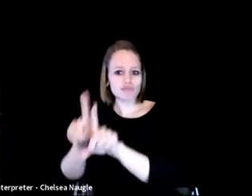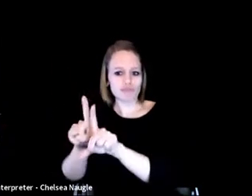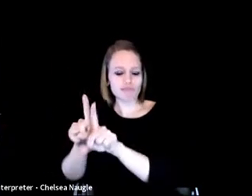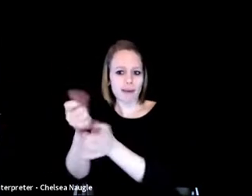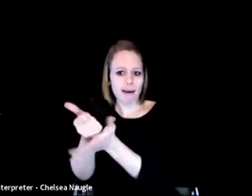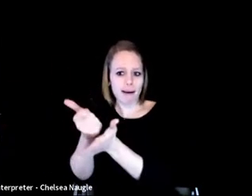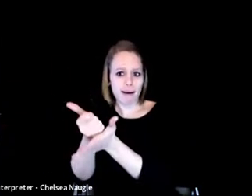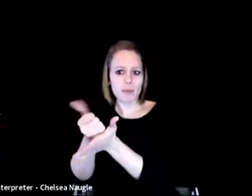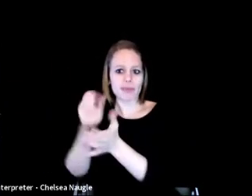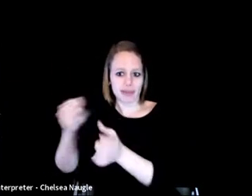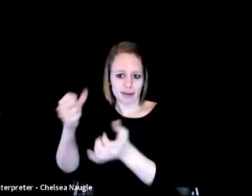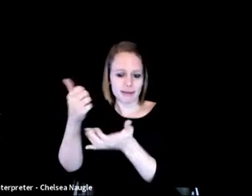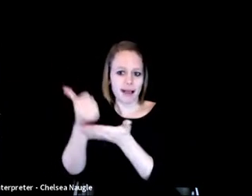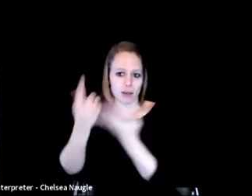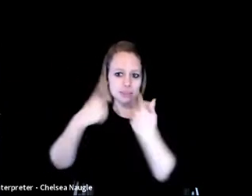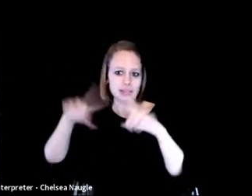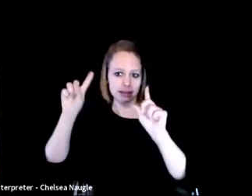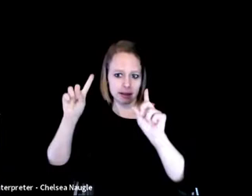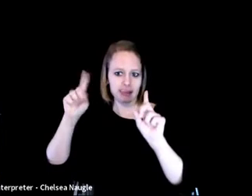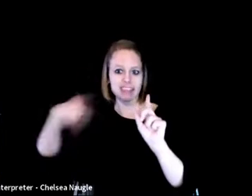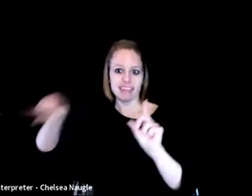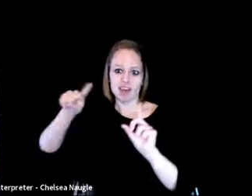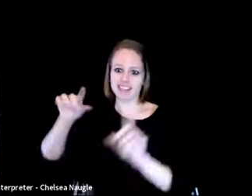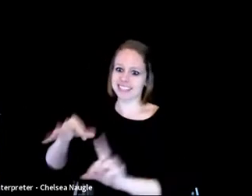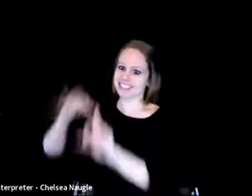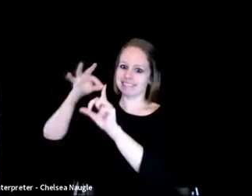happen, right? They're the secret sauce.